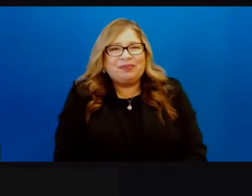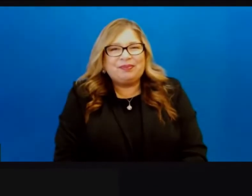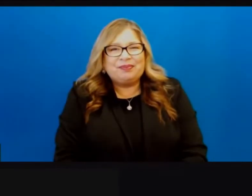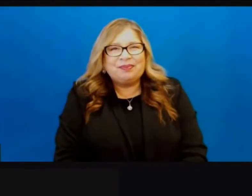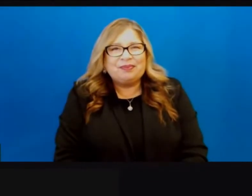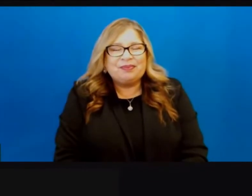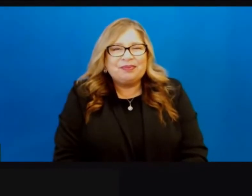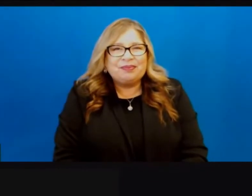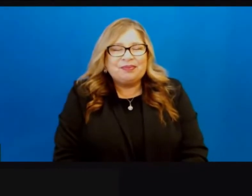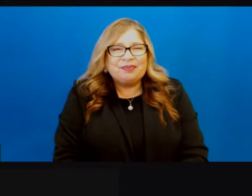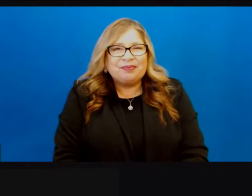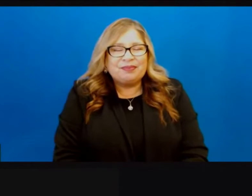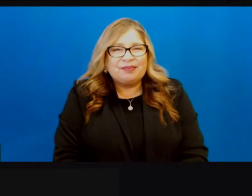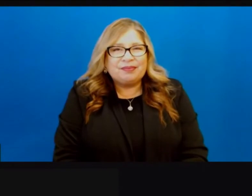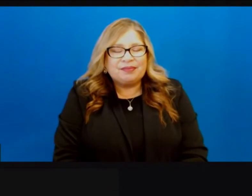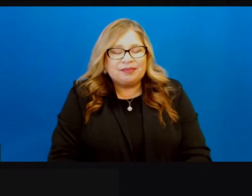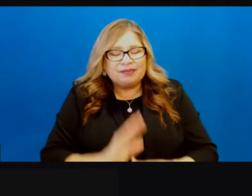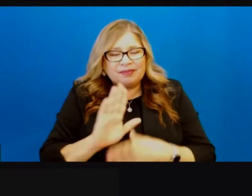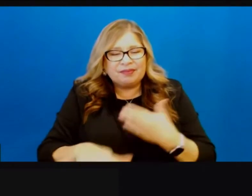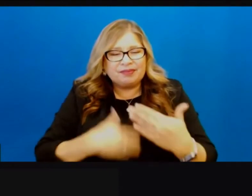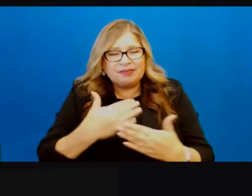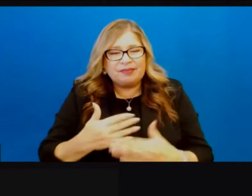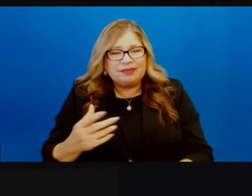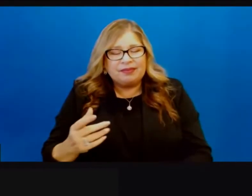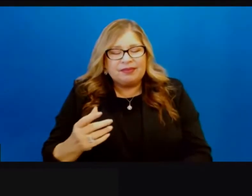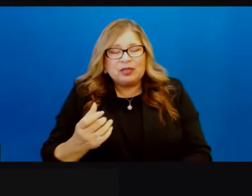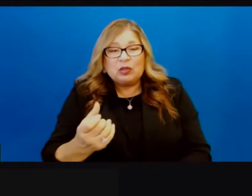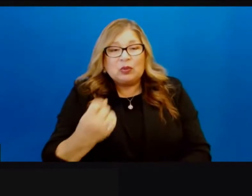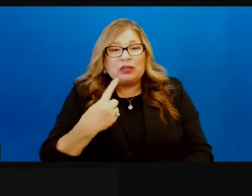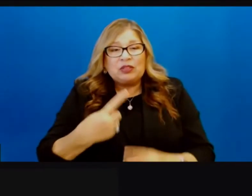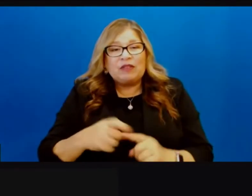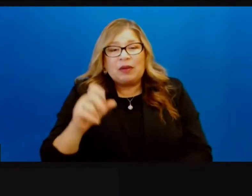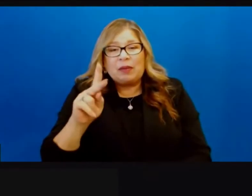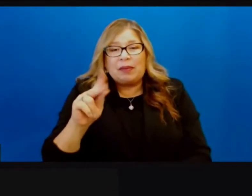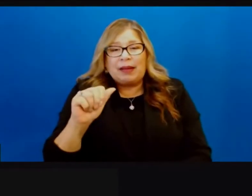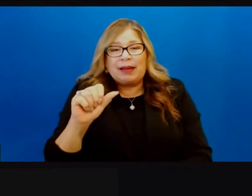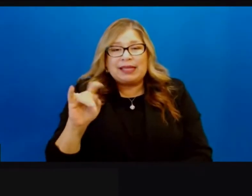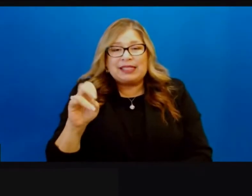Next question comes from Samantha Young with Kaiser Health News.